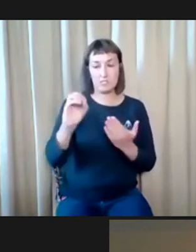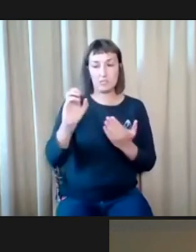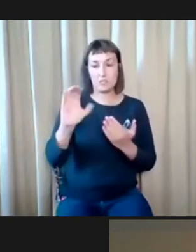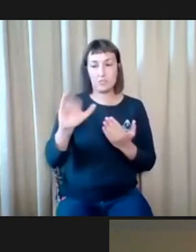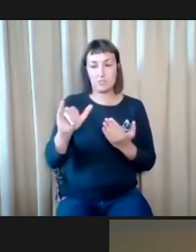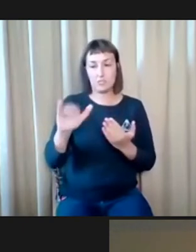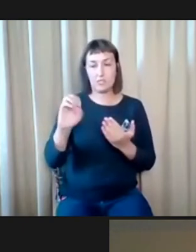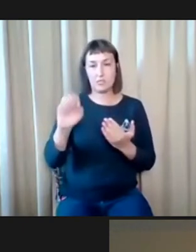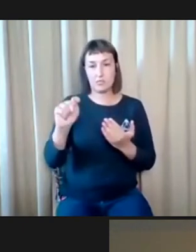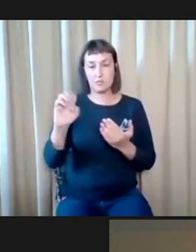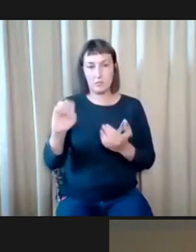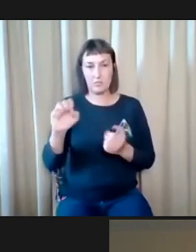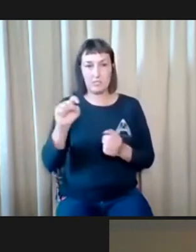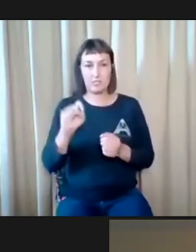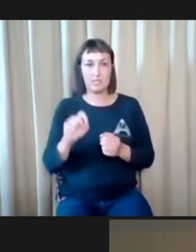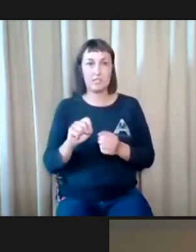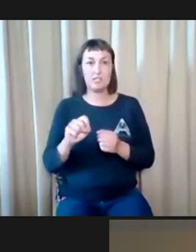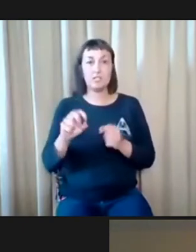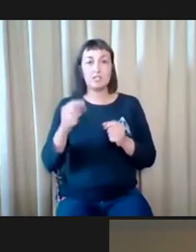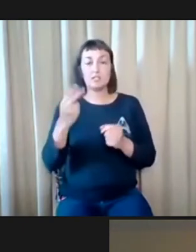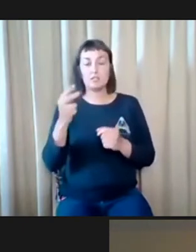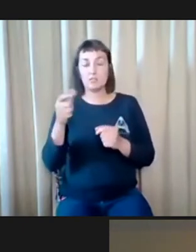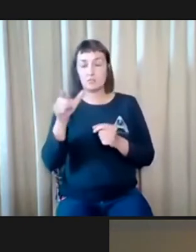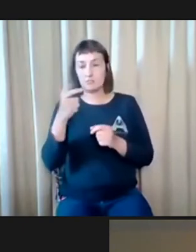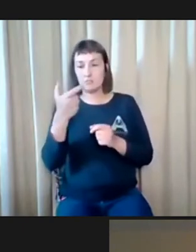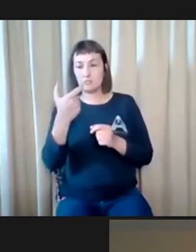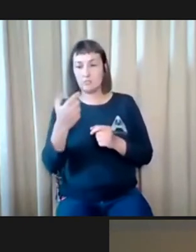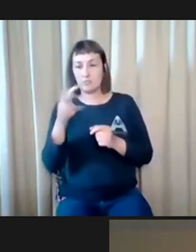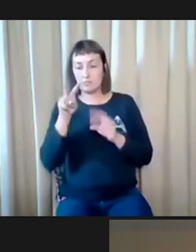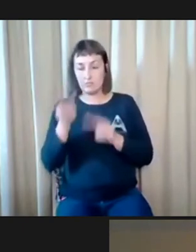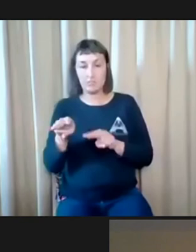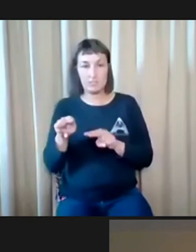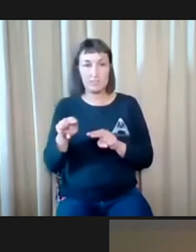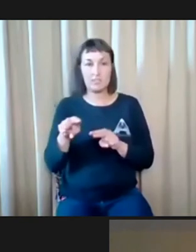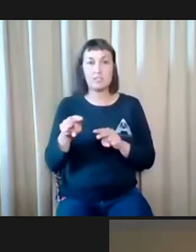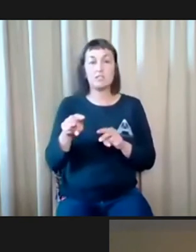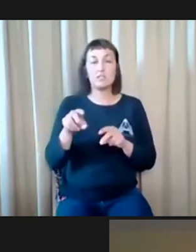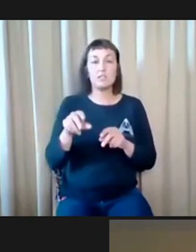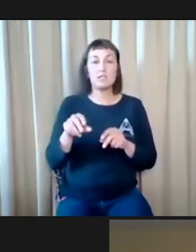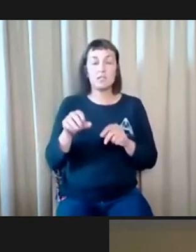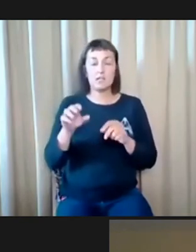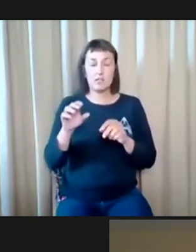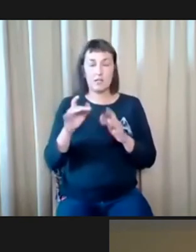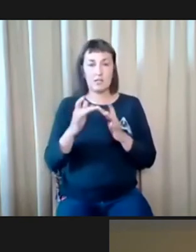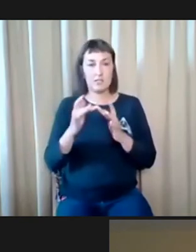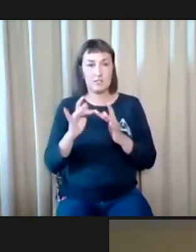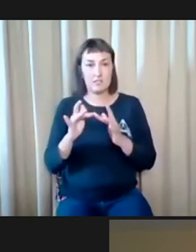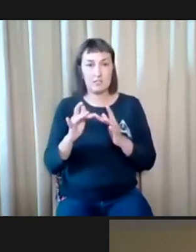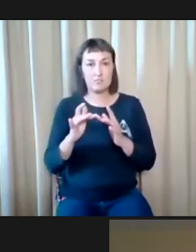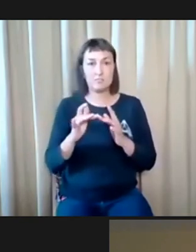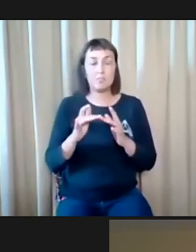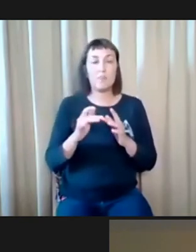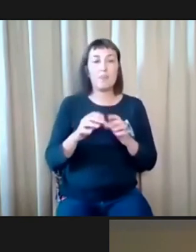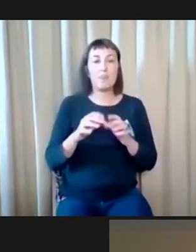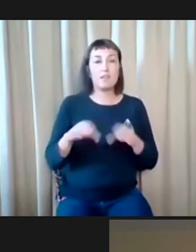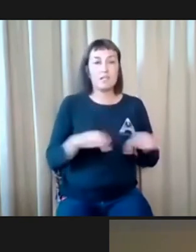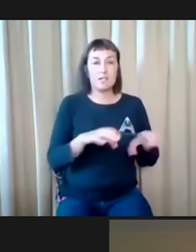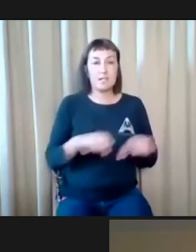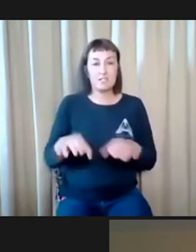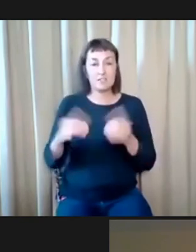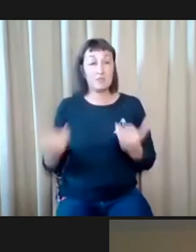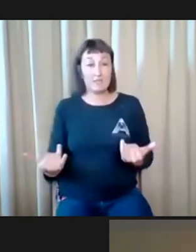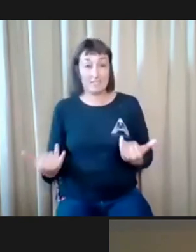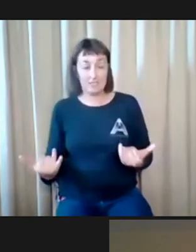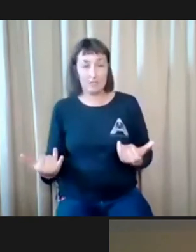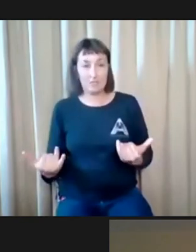a link there to take you to the coalition site. And yeah, in terms of actions right now, I mean, we have several